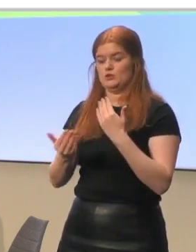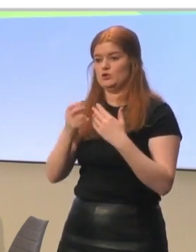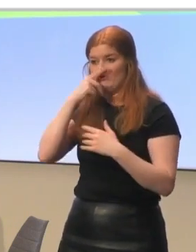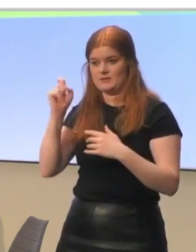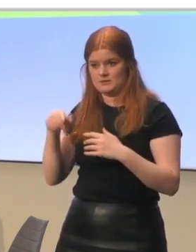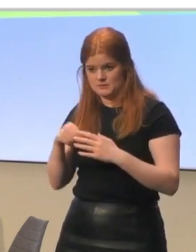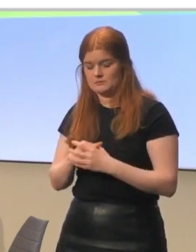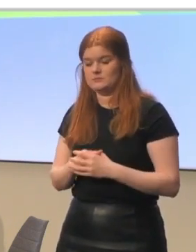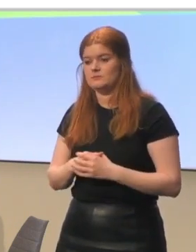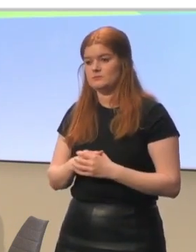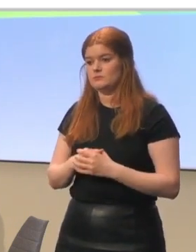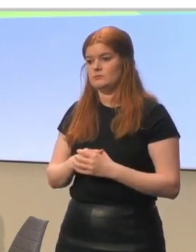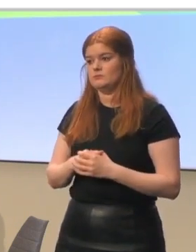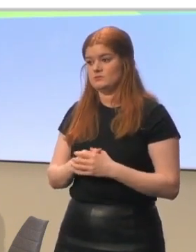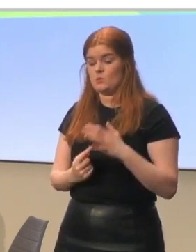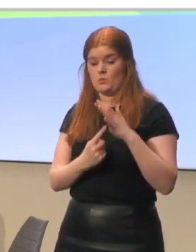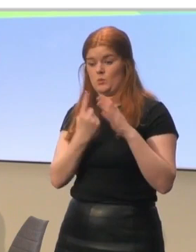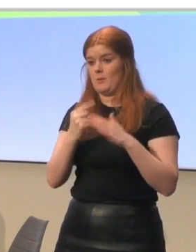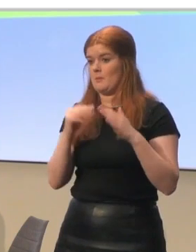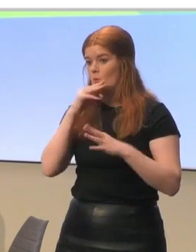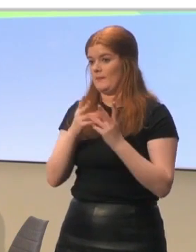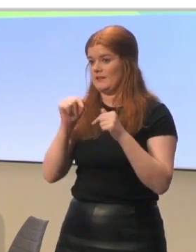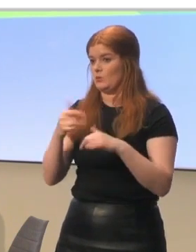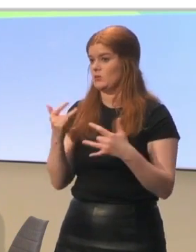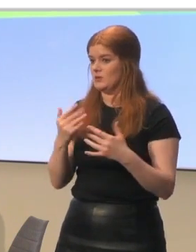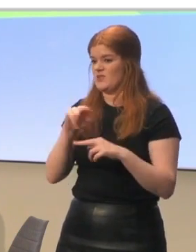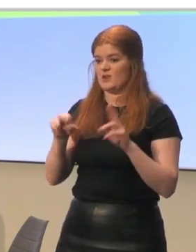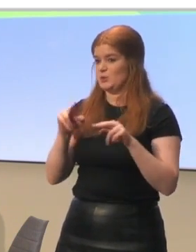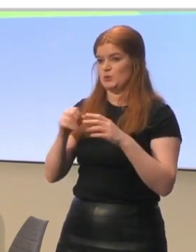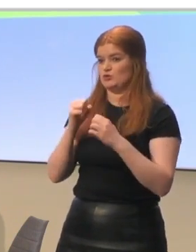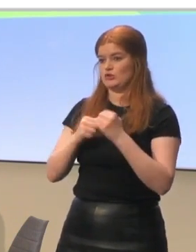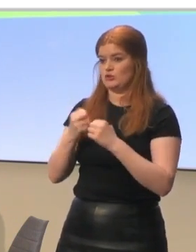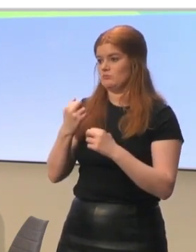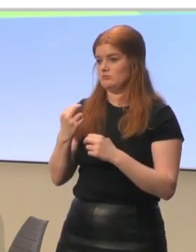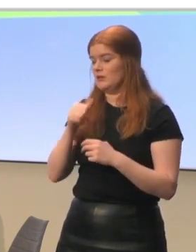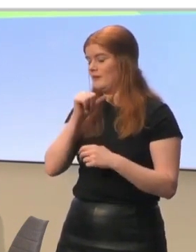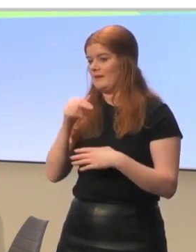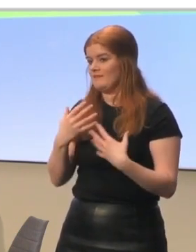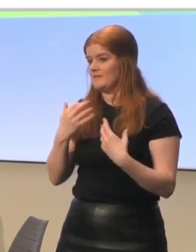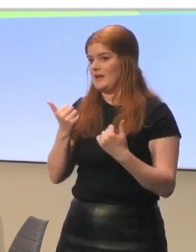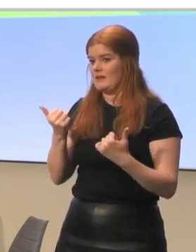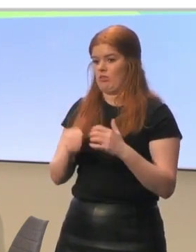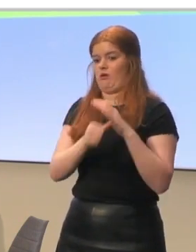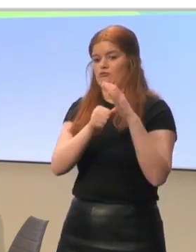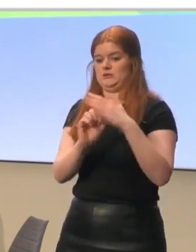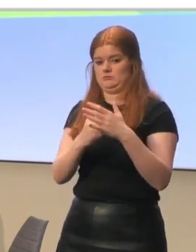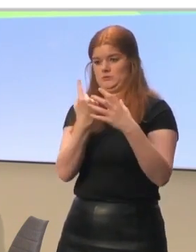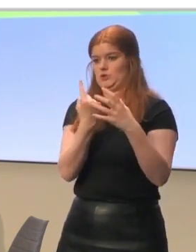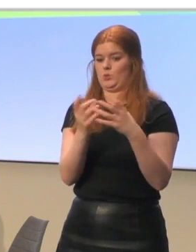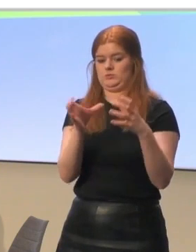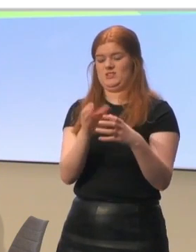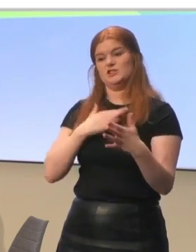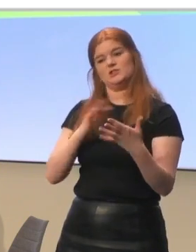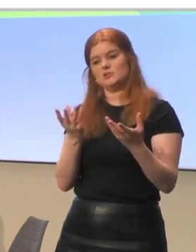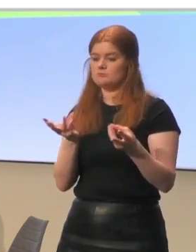Ukrainians. One of the key things here is that it's not a new structure, or it doesn't have any authority in its own right. It's just